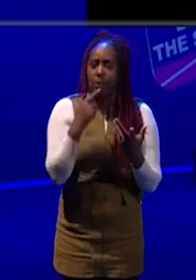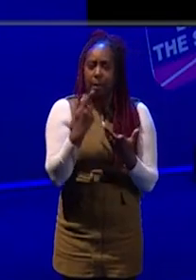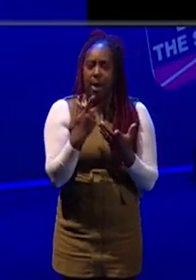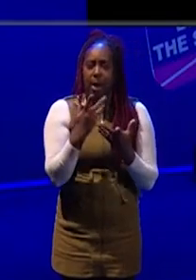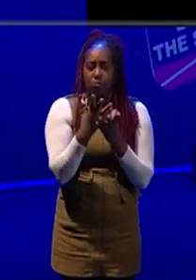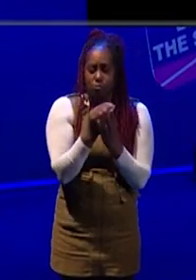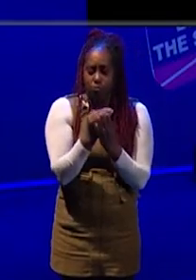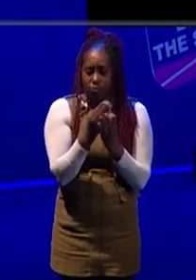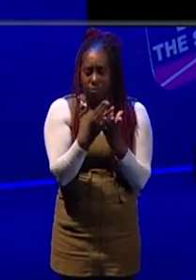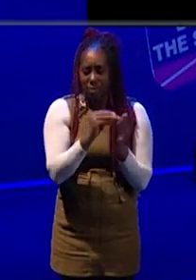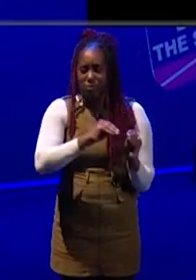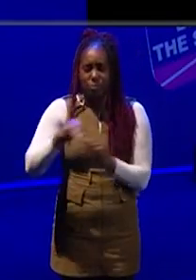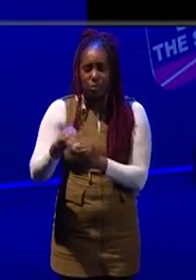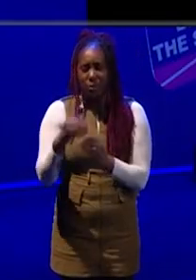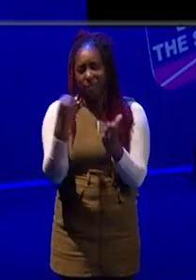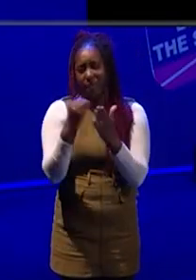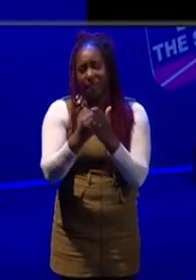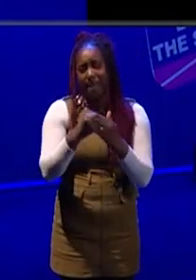this financial barrier